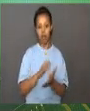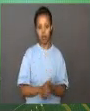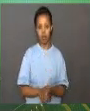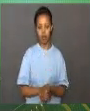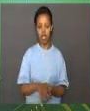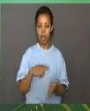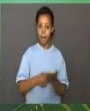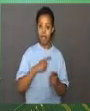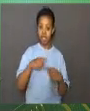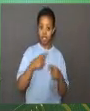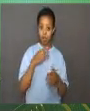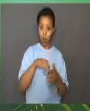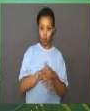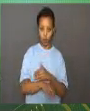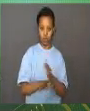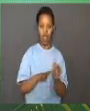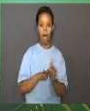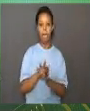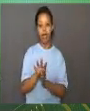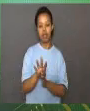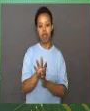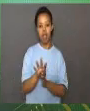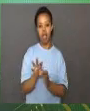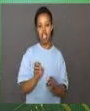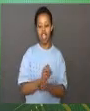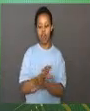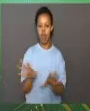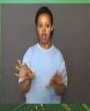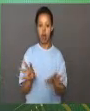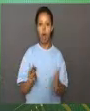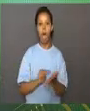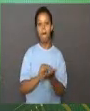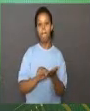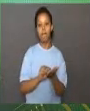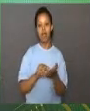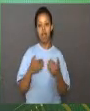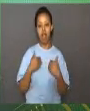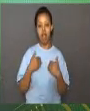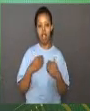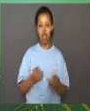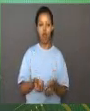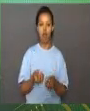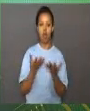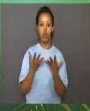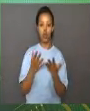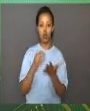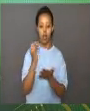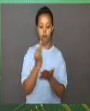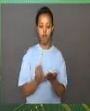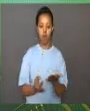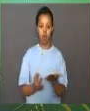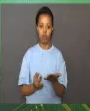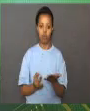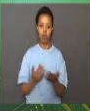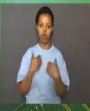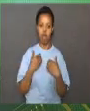In the process, bacteria release minerals in various forms back